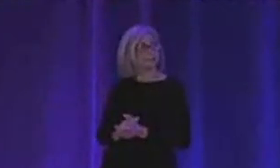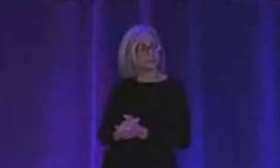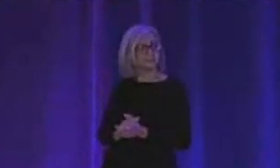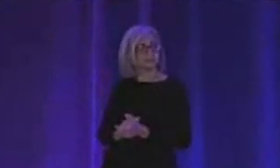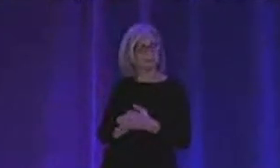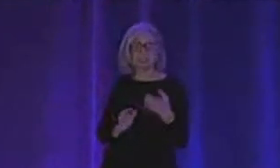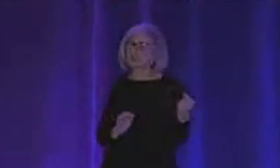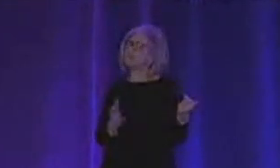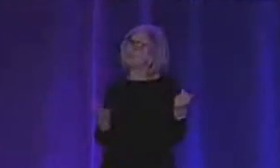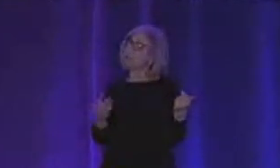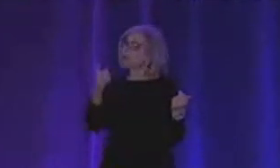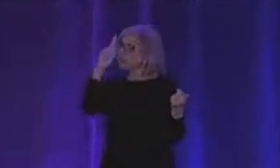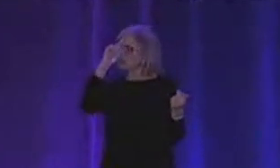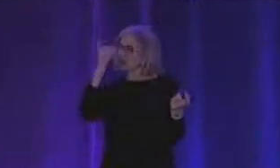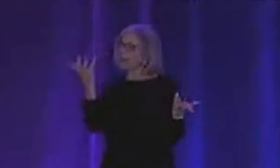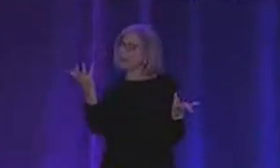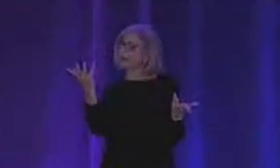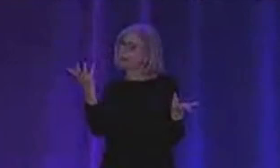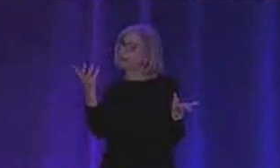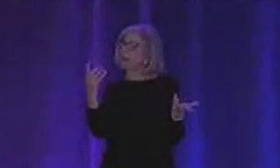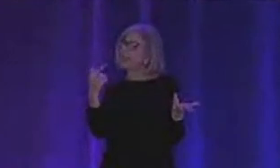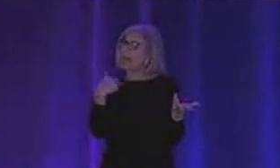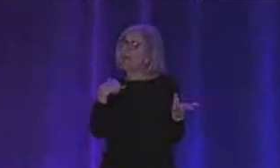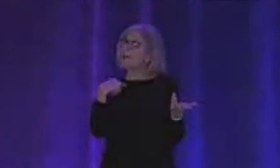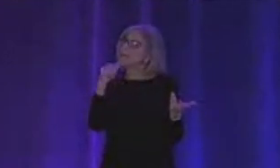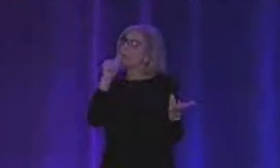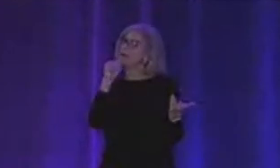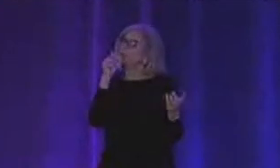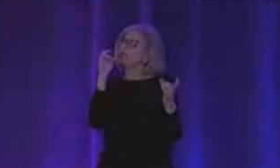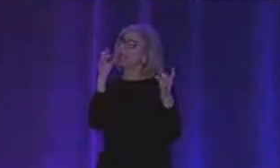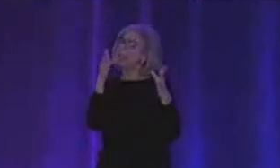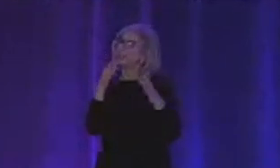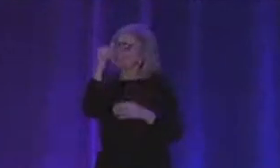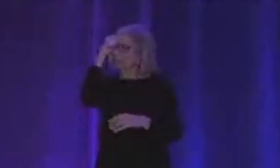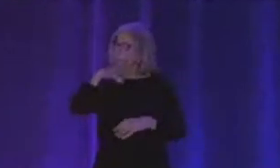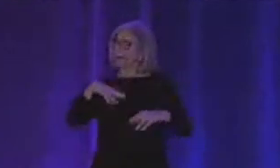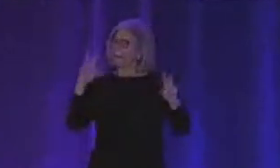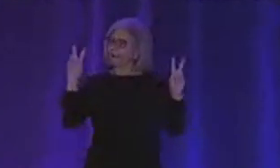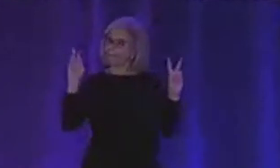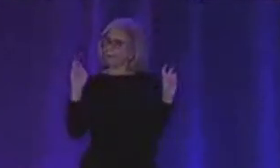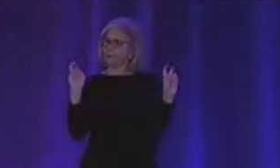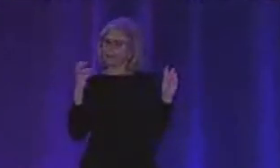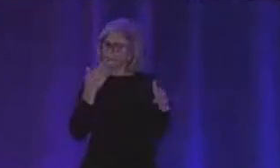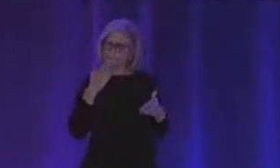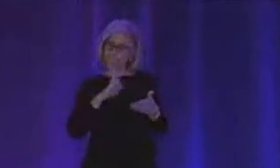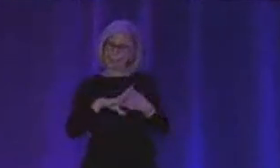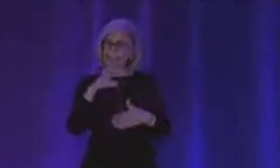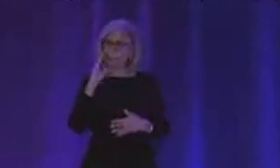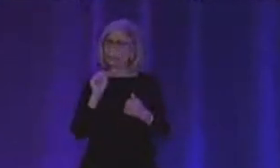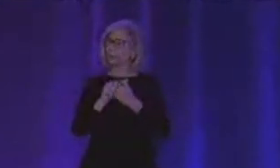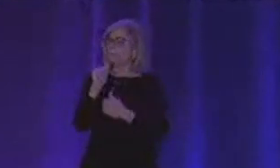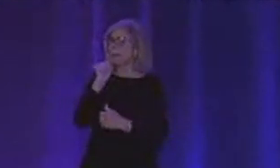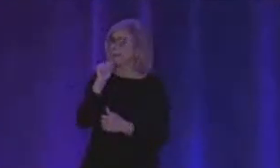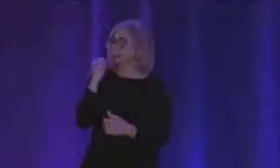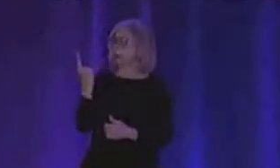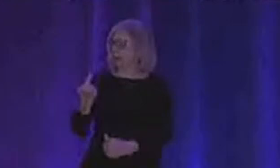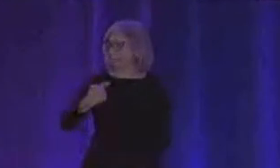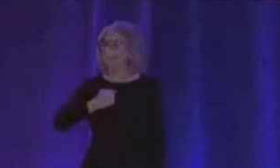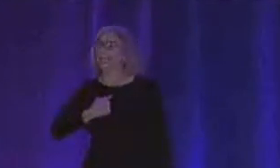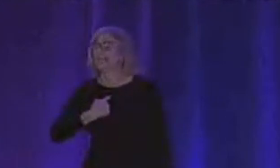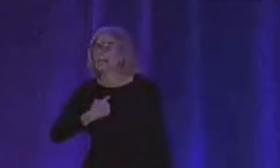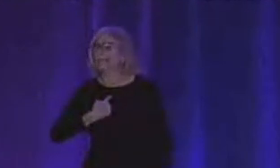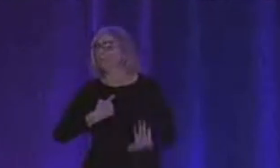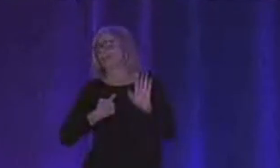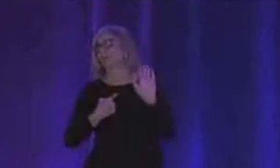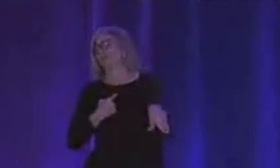And you may be thinking that I'm just the password hater guy. I've had so many bad experiences with passwords that it's just me. It can't be that